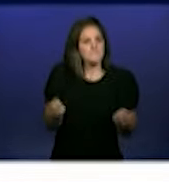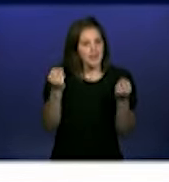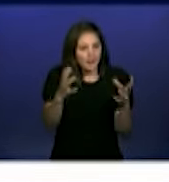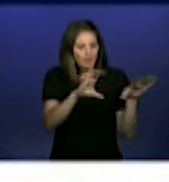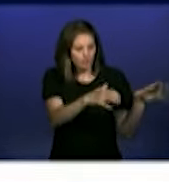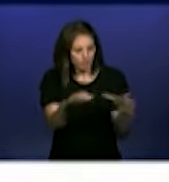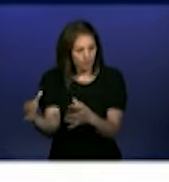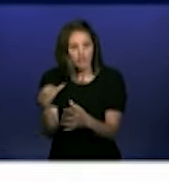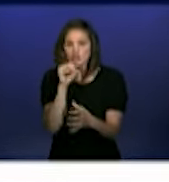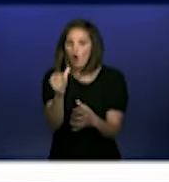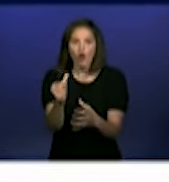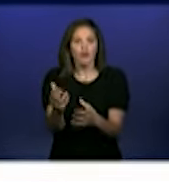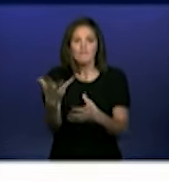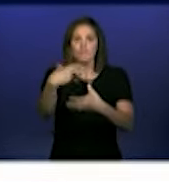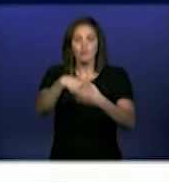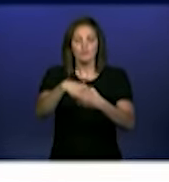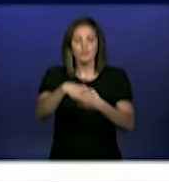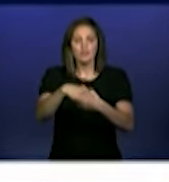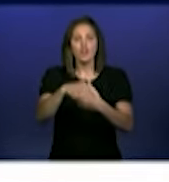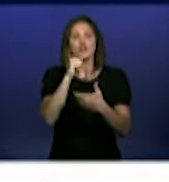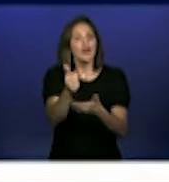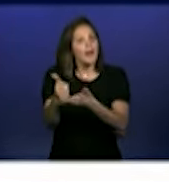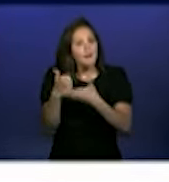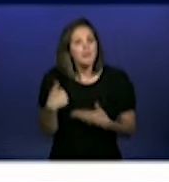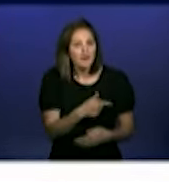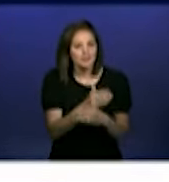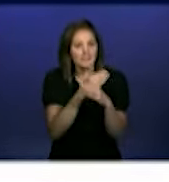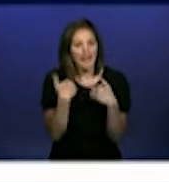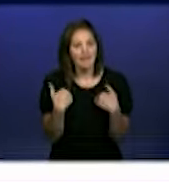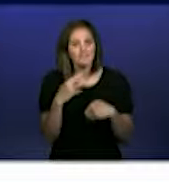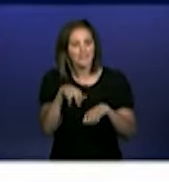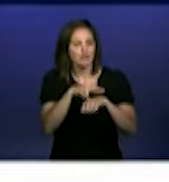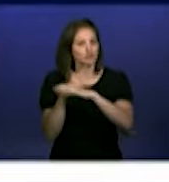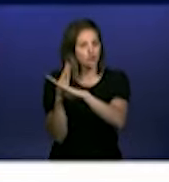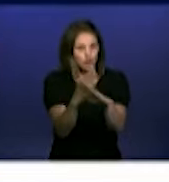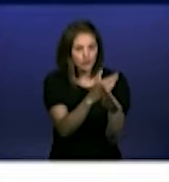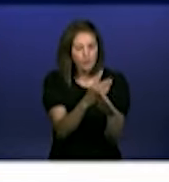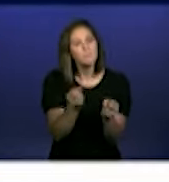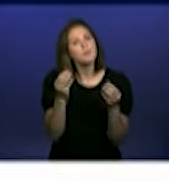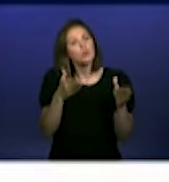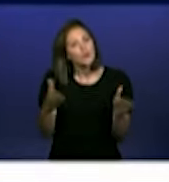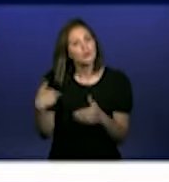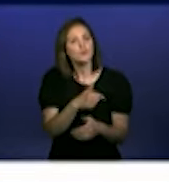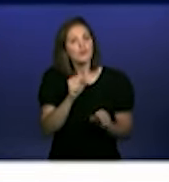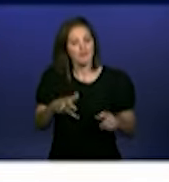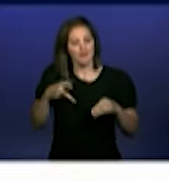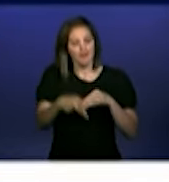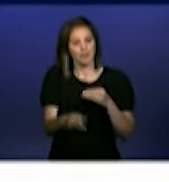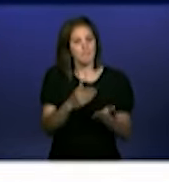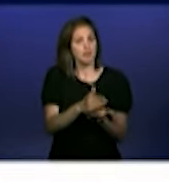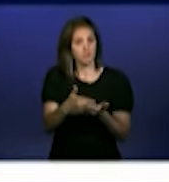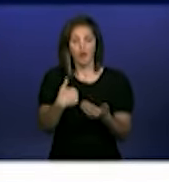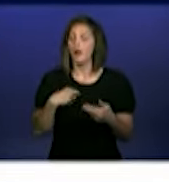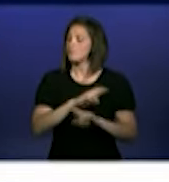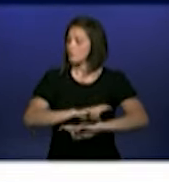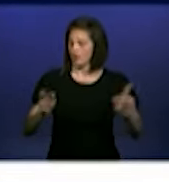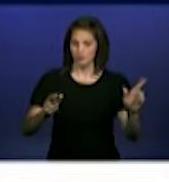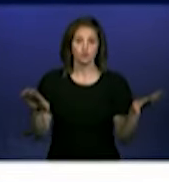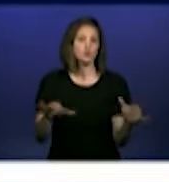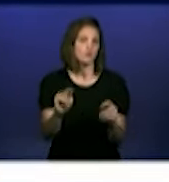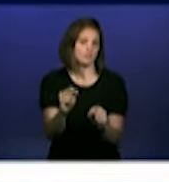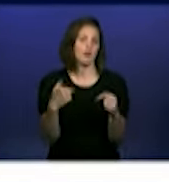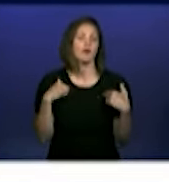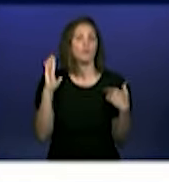security. And so there are several things that we can do to cut the deficit or cut the budget, and I'm prepared to go back and do that day one. All right. Thank you very